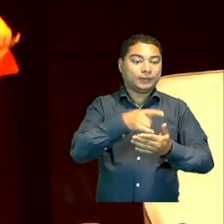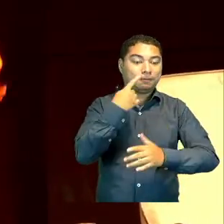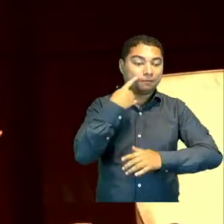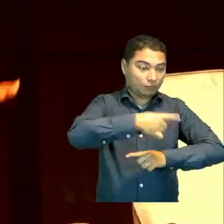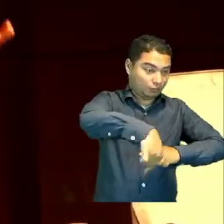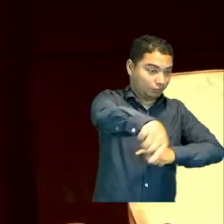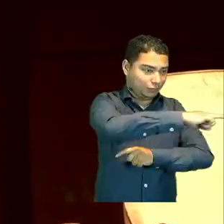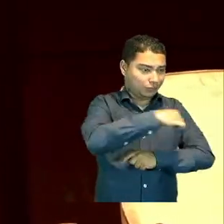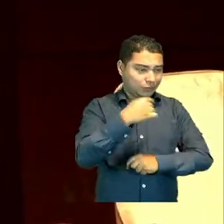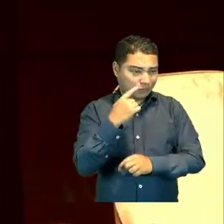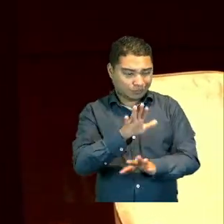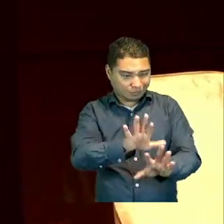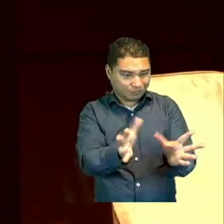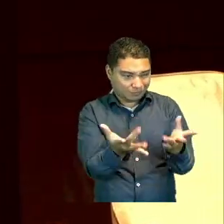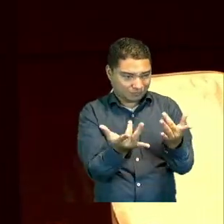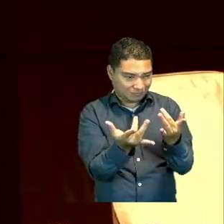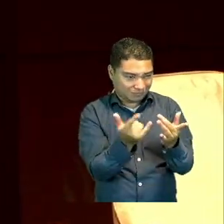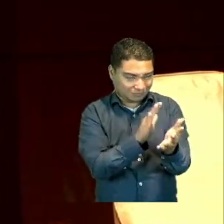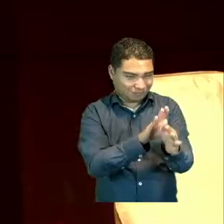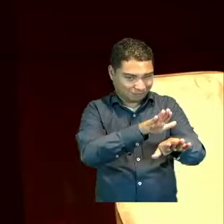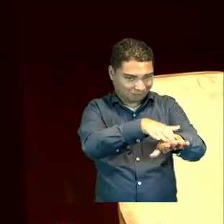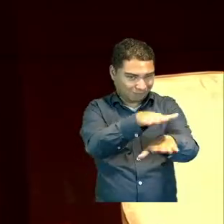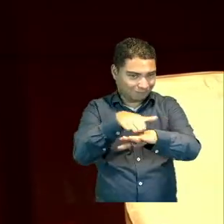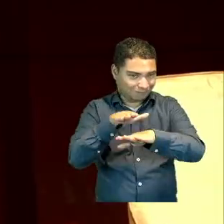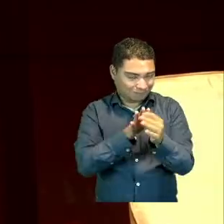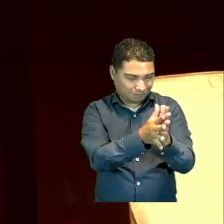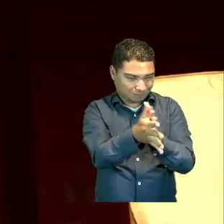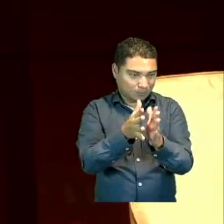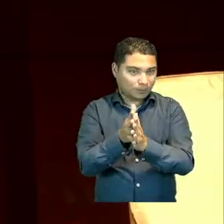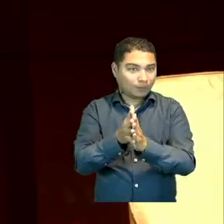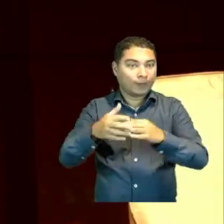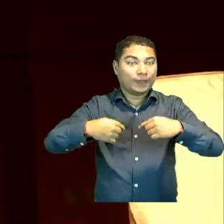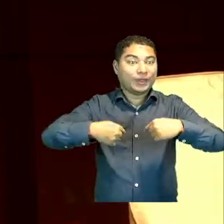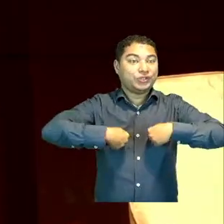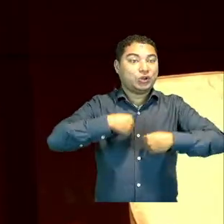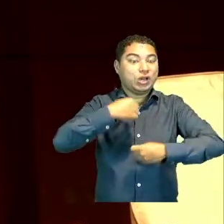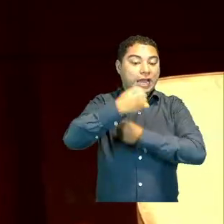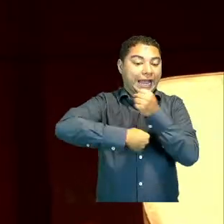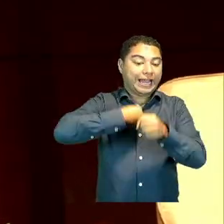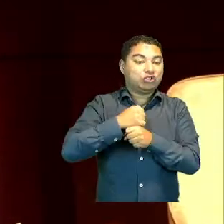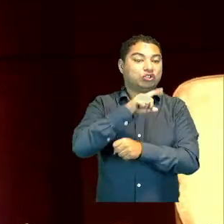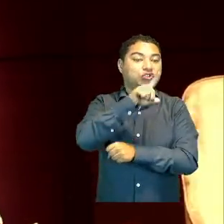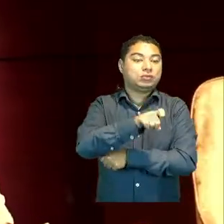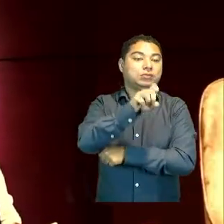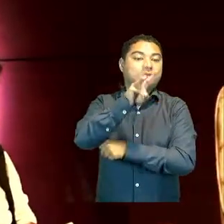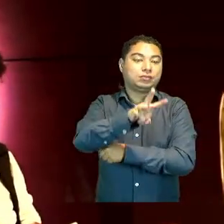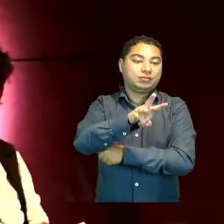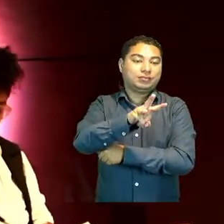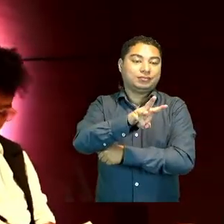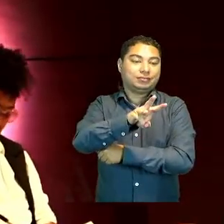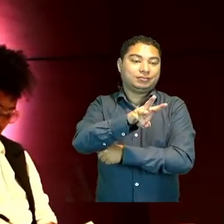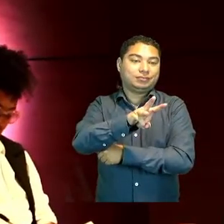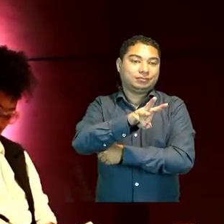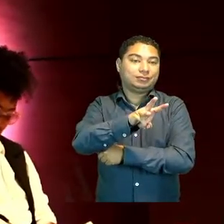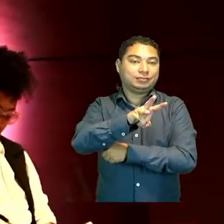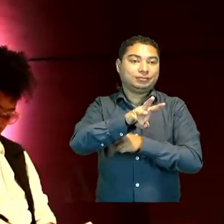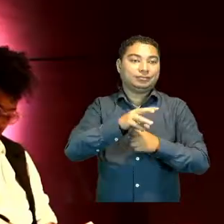just gives me so much pride. And I'm gonna enjoy your reaction when I say this. I am 63 years old.